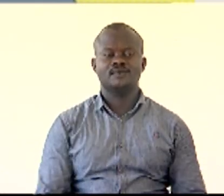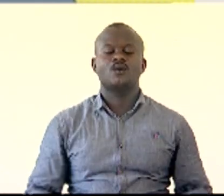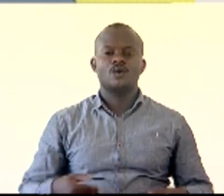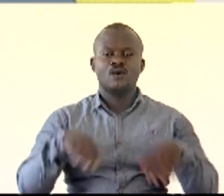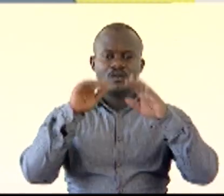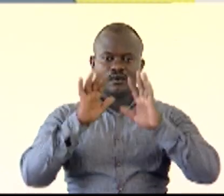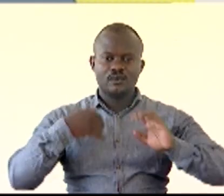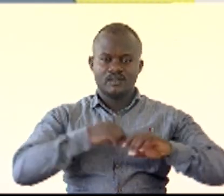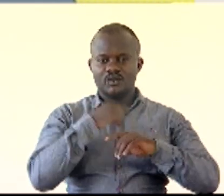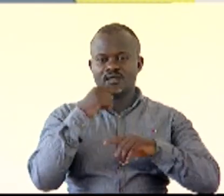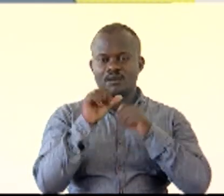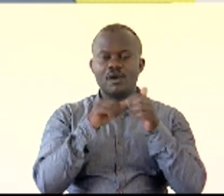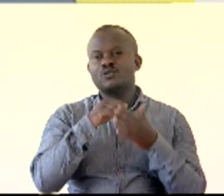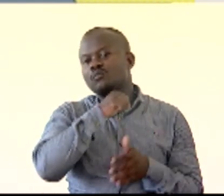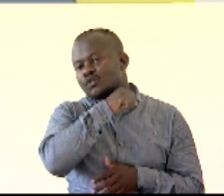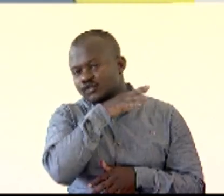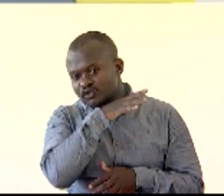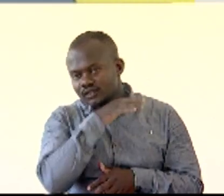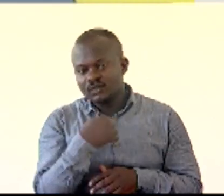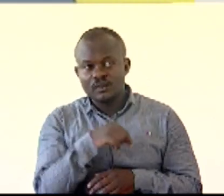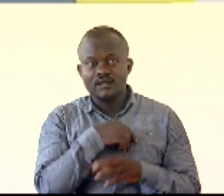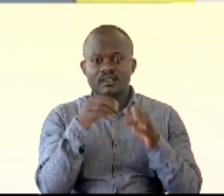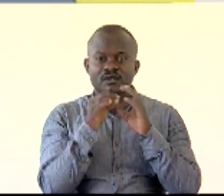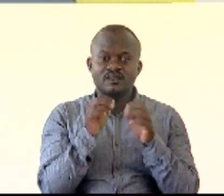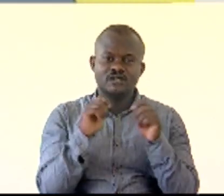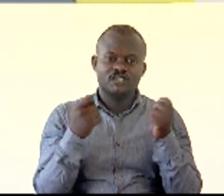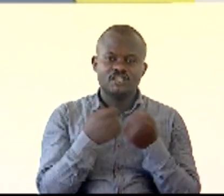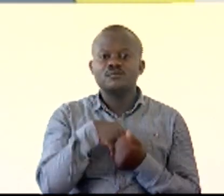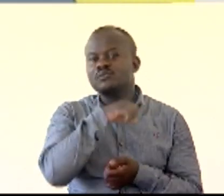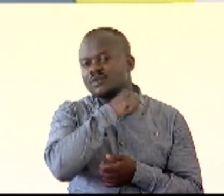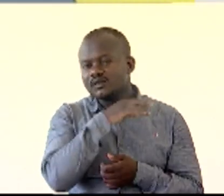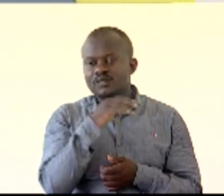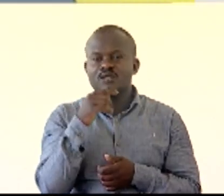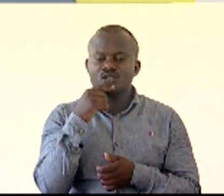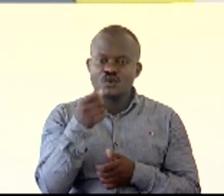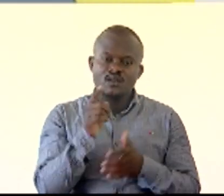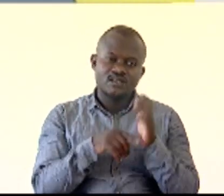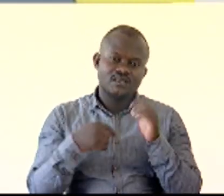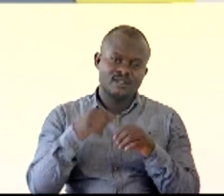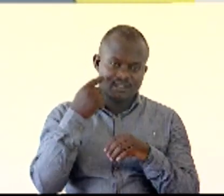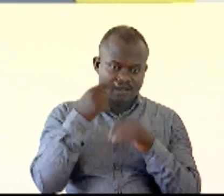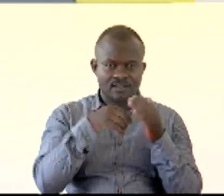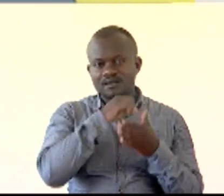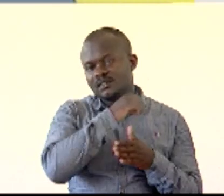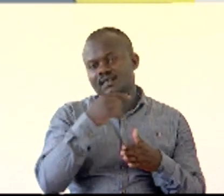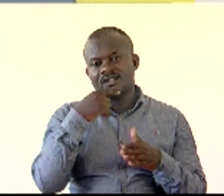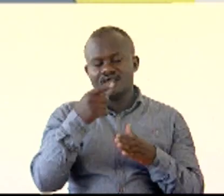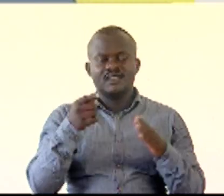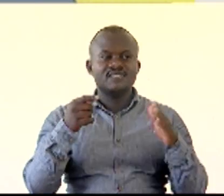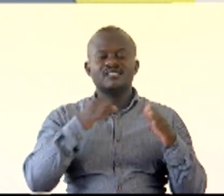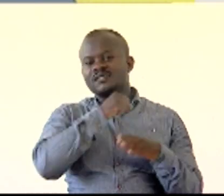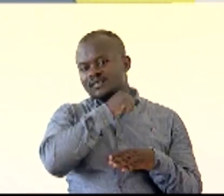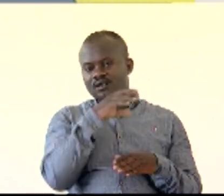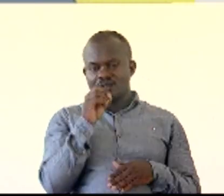Excellent. We talked about pollution. We defined the term pollution, where we said that pollution is the